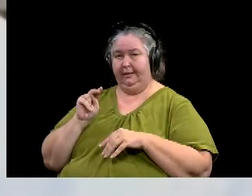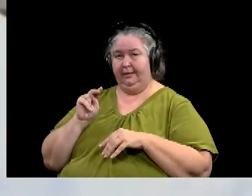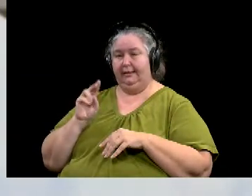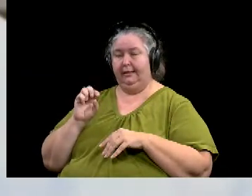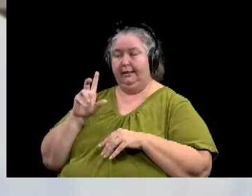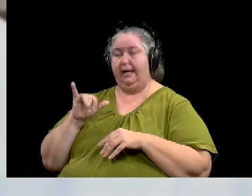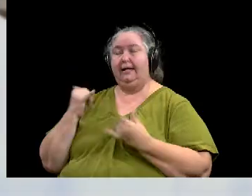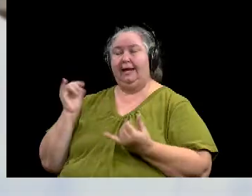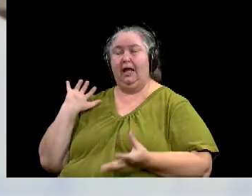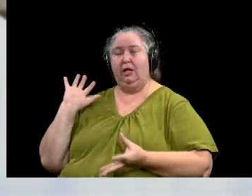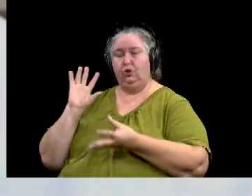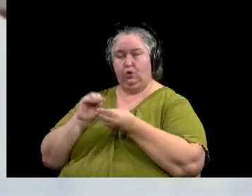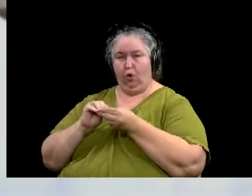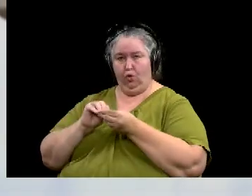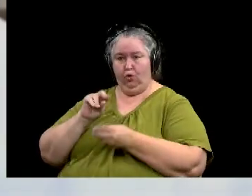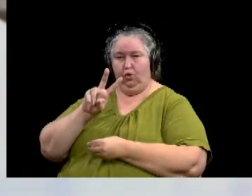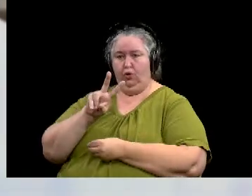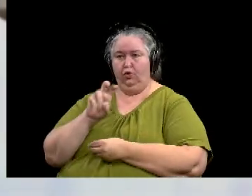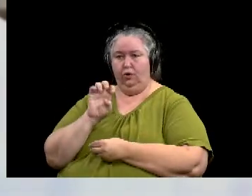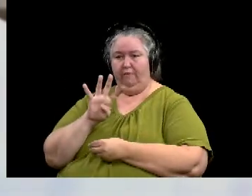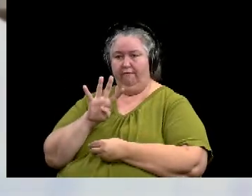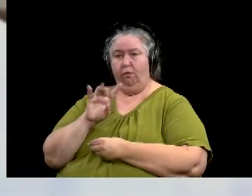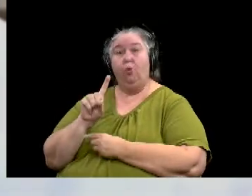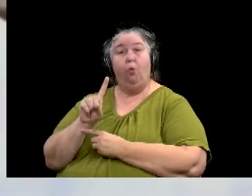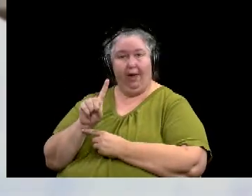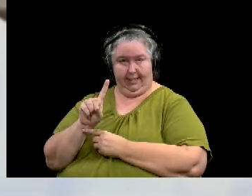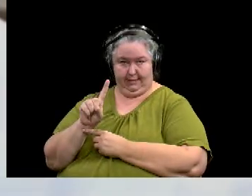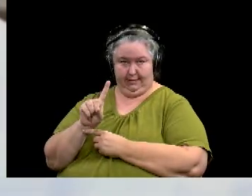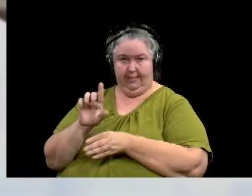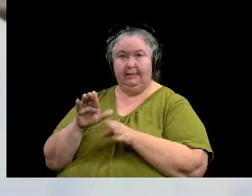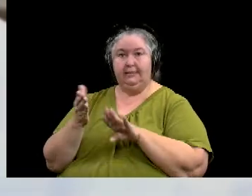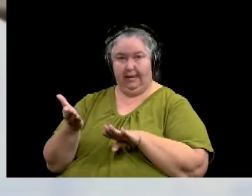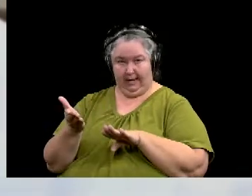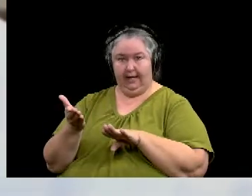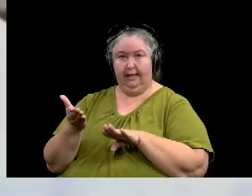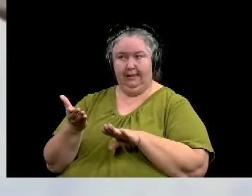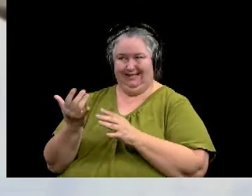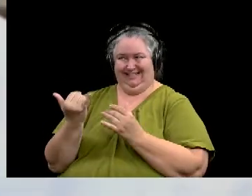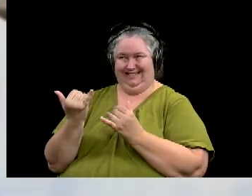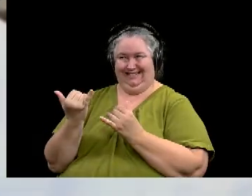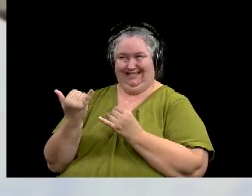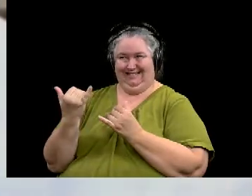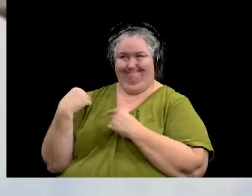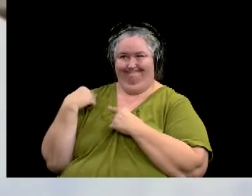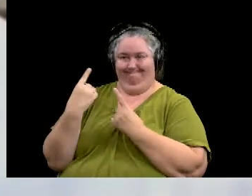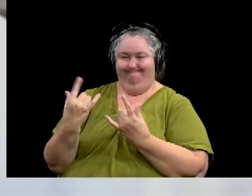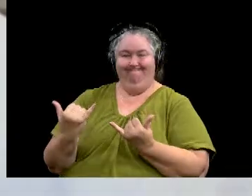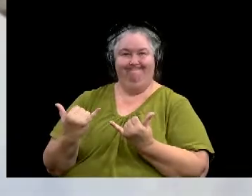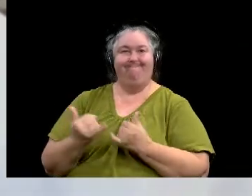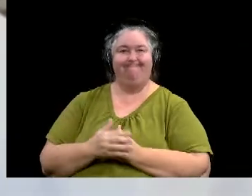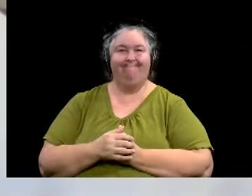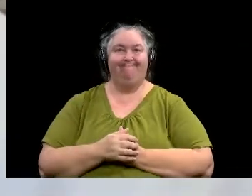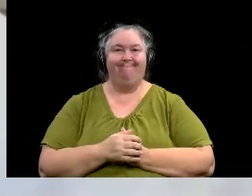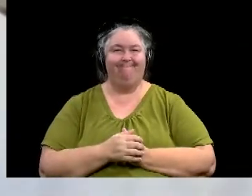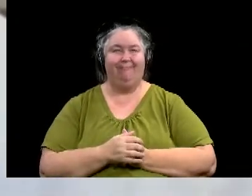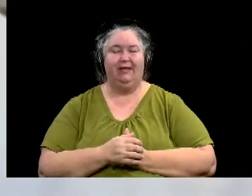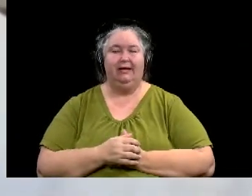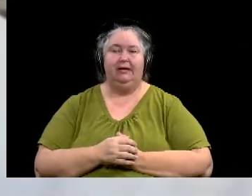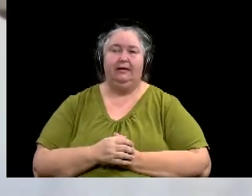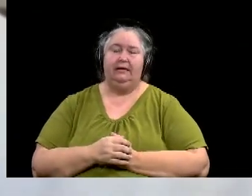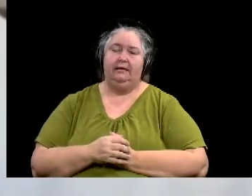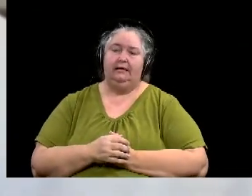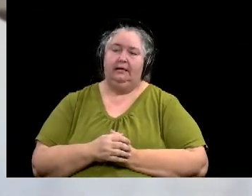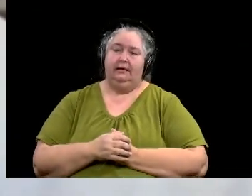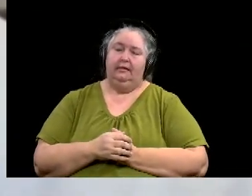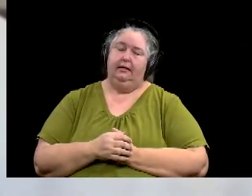241 deaths to date in our county. In our community-wide surge testing, we have